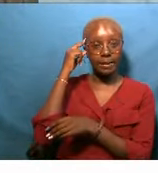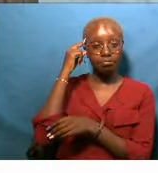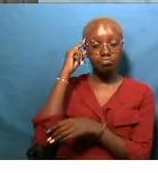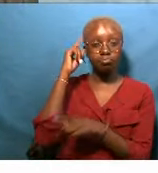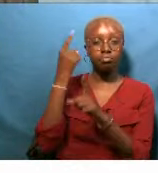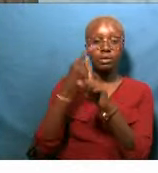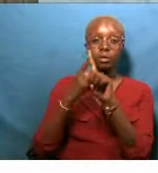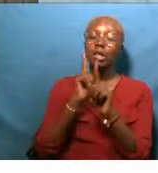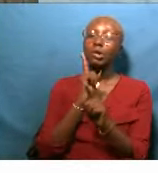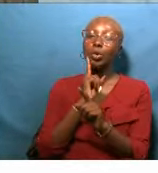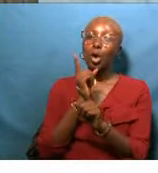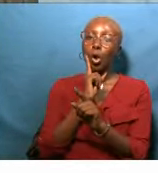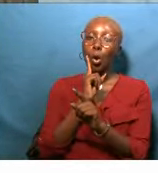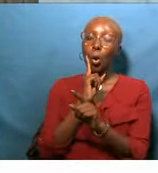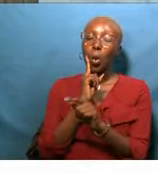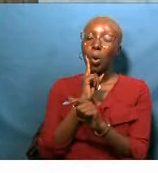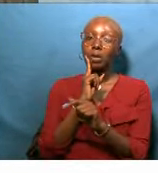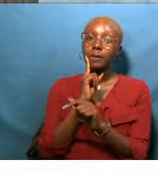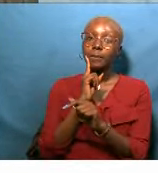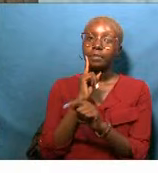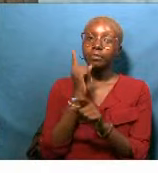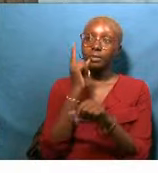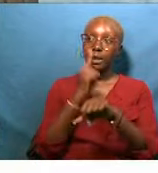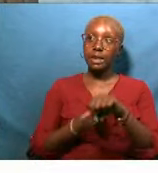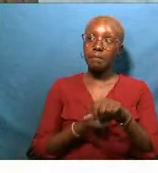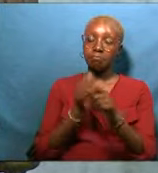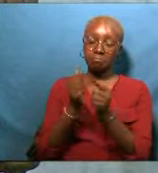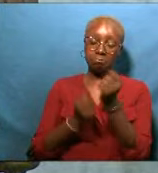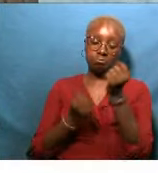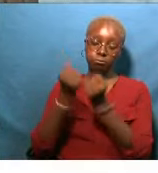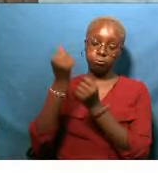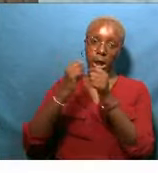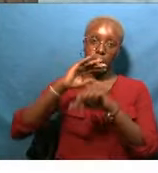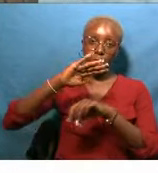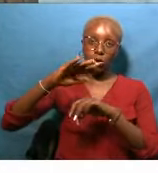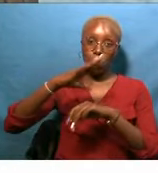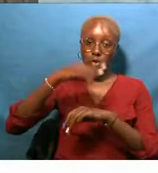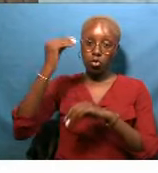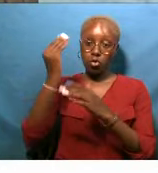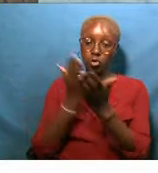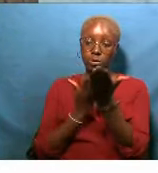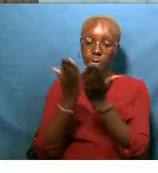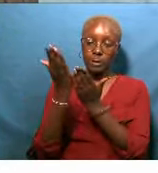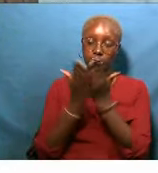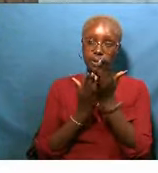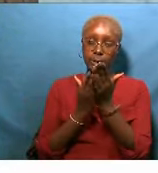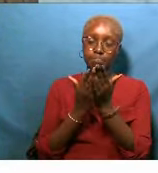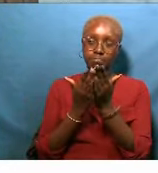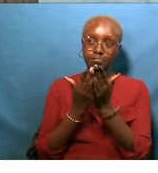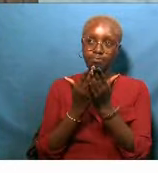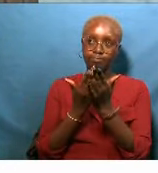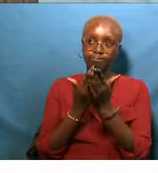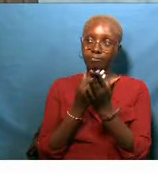But tomorrow, the following day, they were driving now to the funeral service. They were caught in a traffic jam.